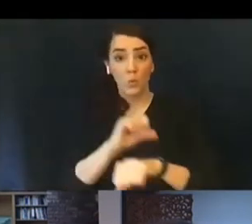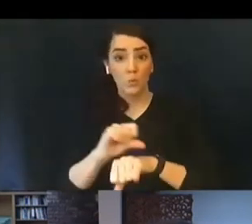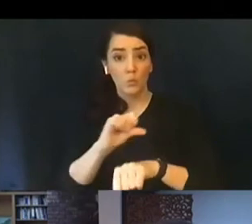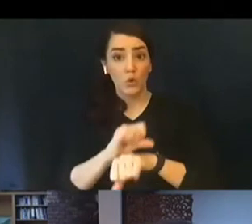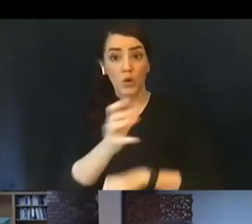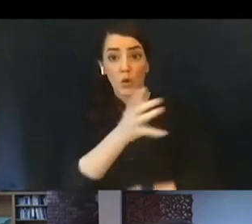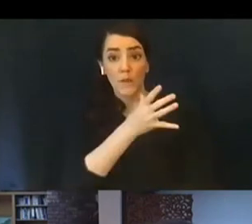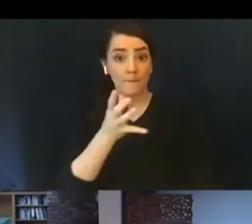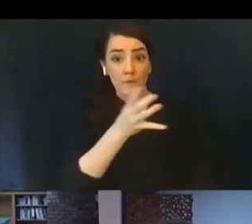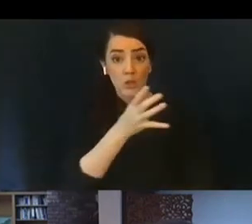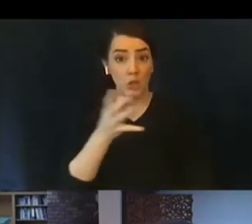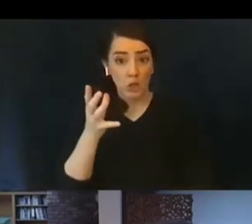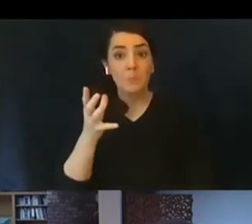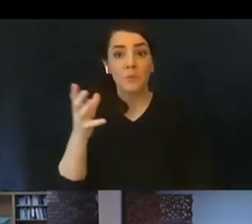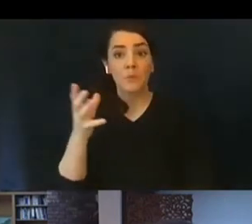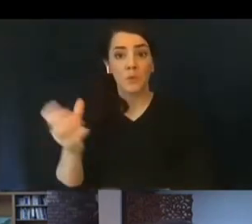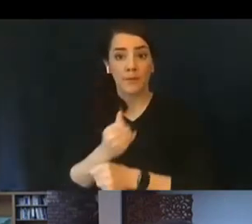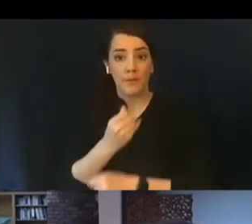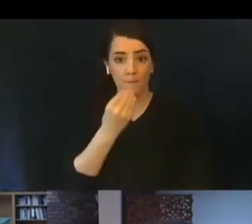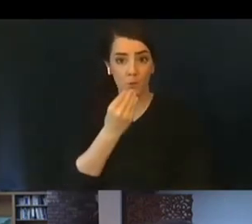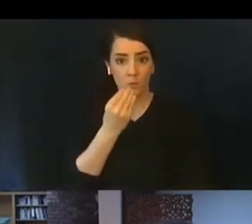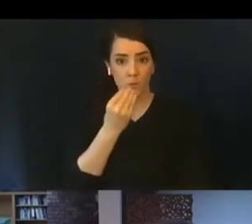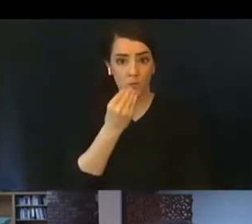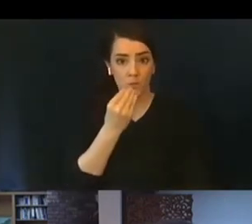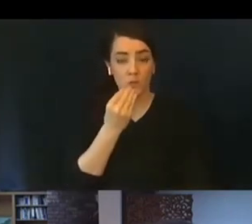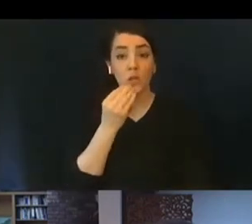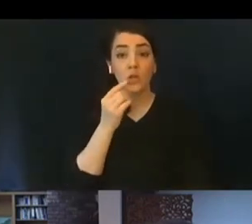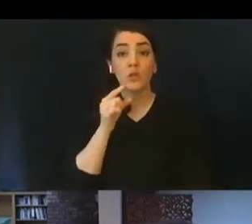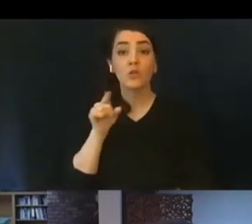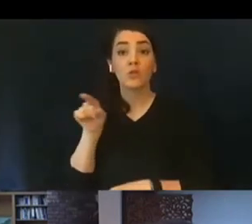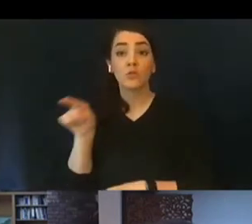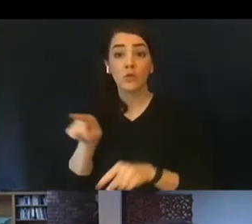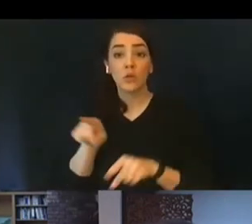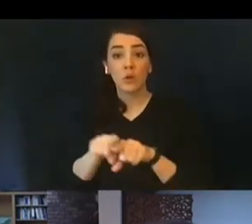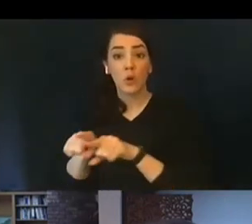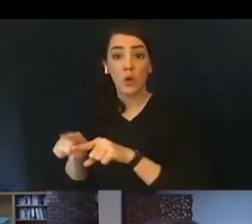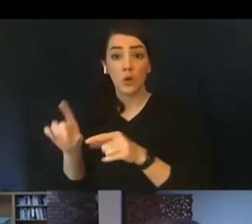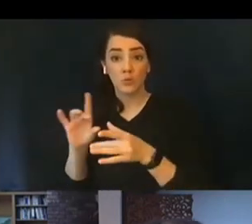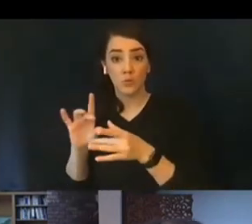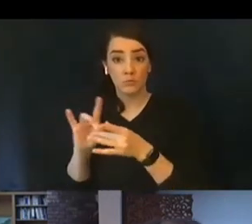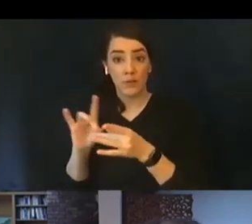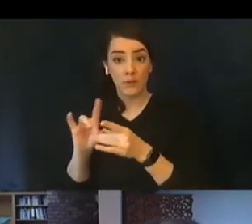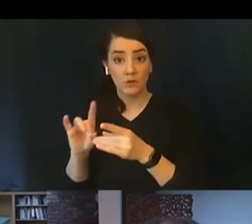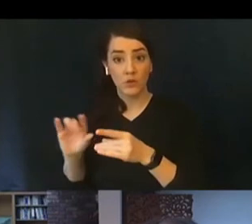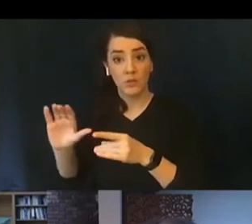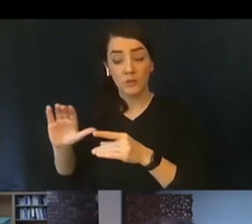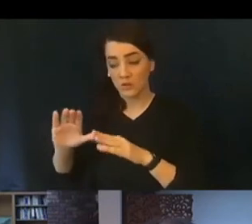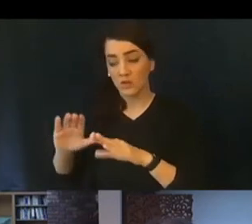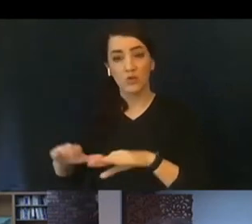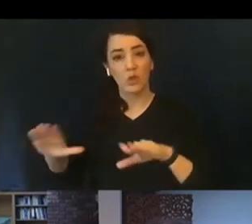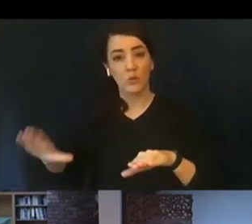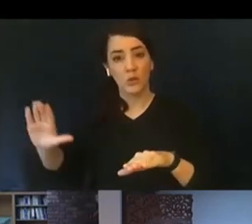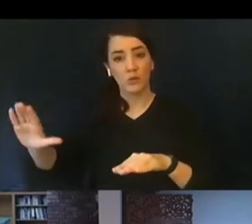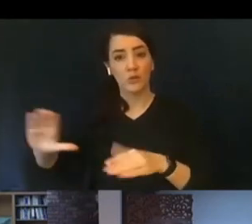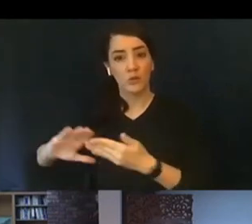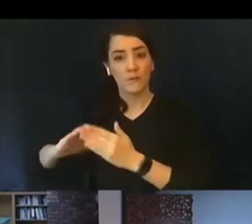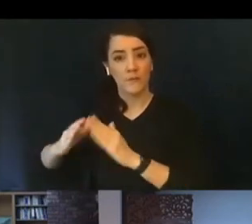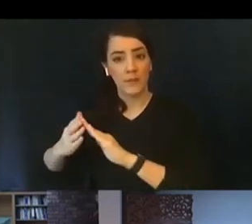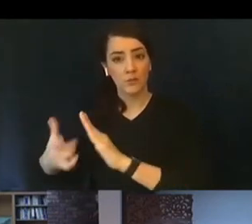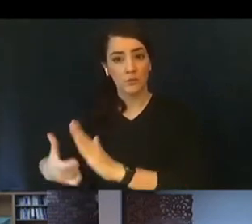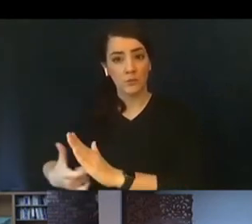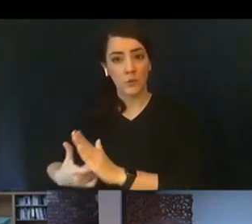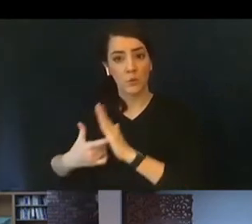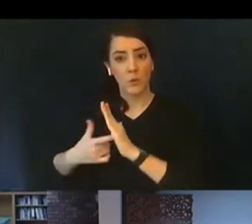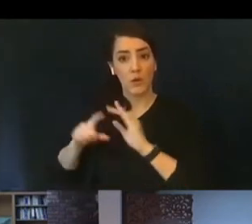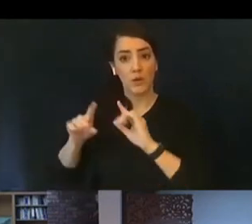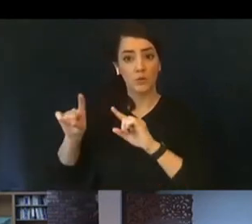mentioned a requirement that children in her village called Chorna Holazivka were required to go to school at a